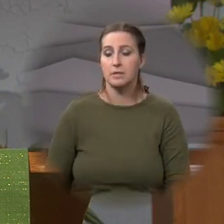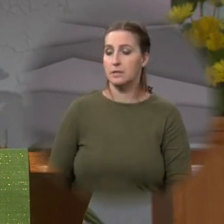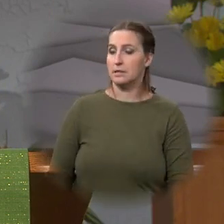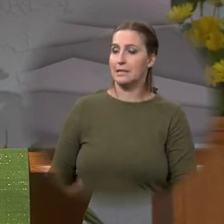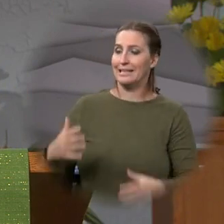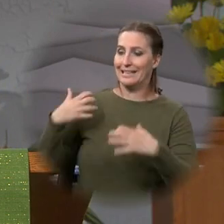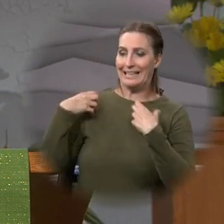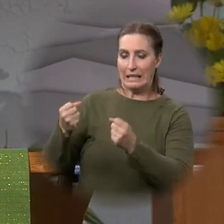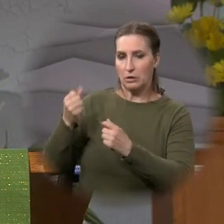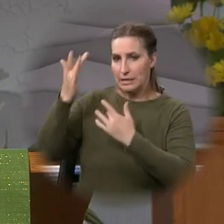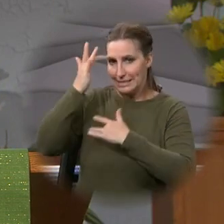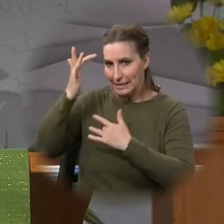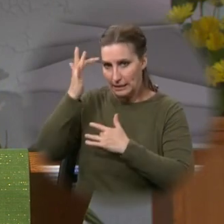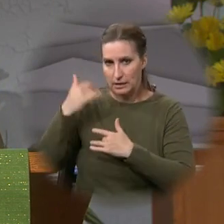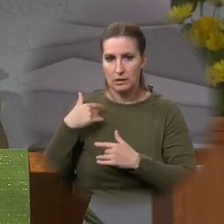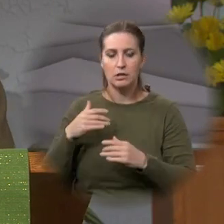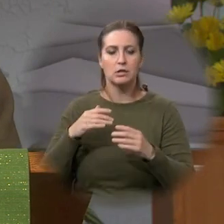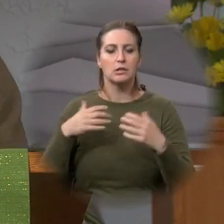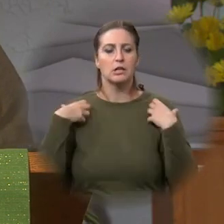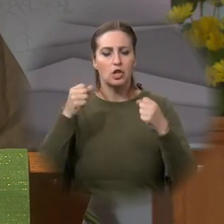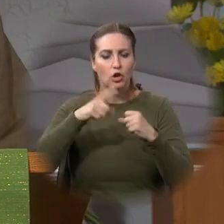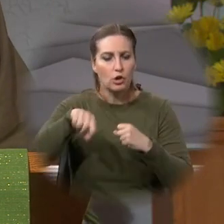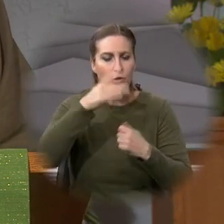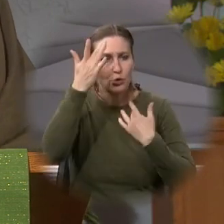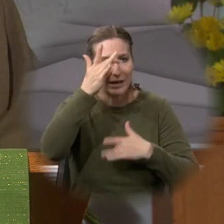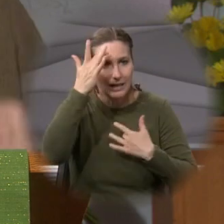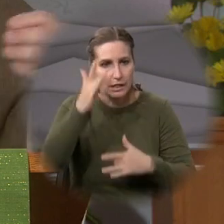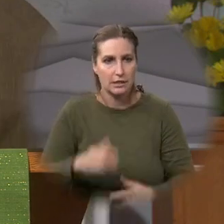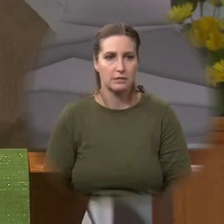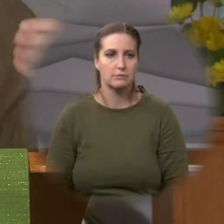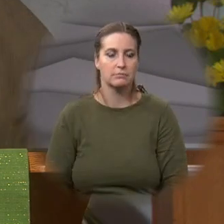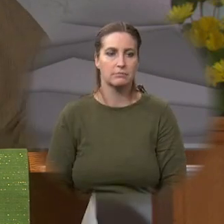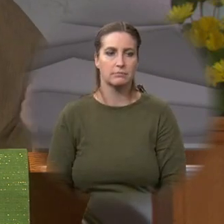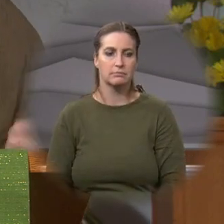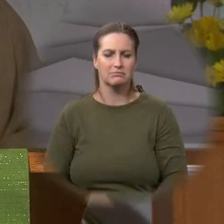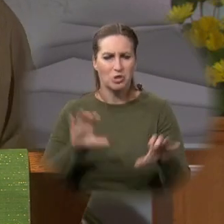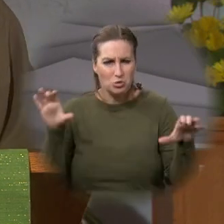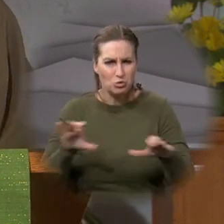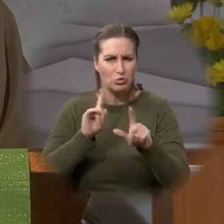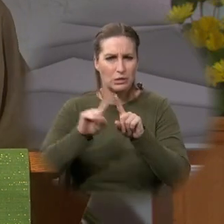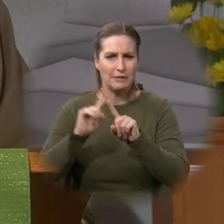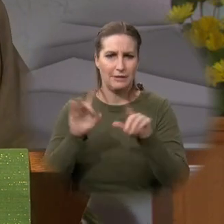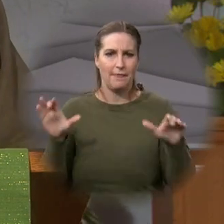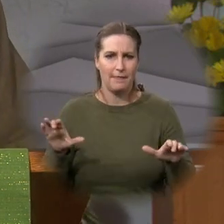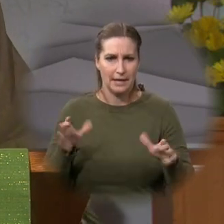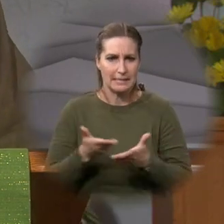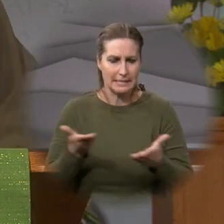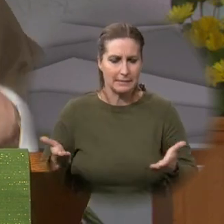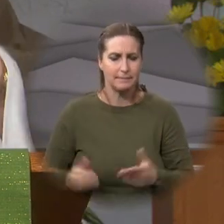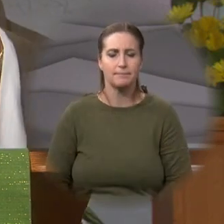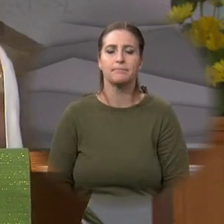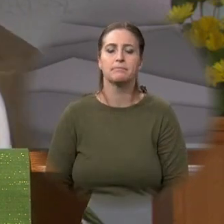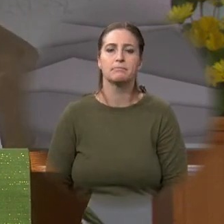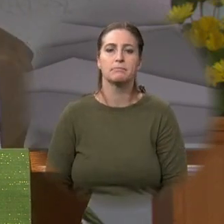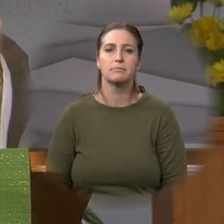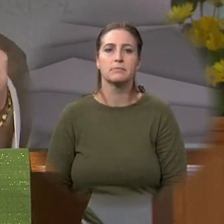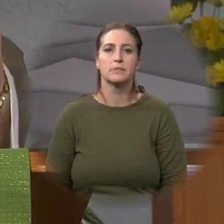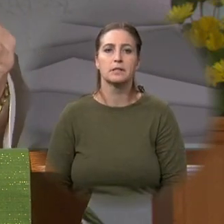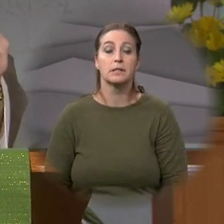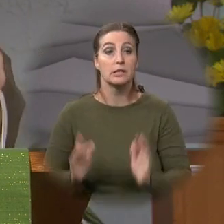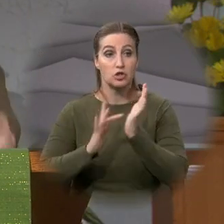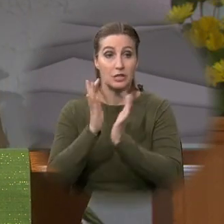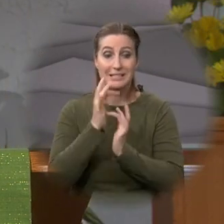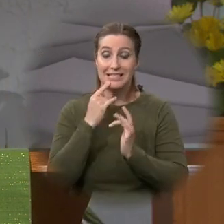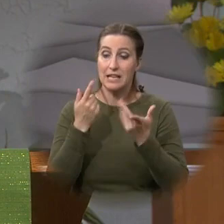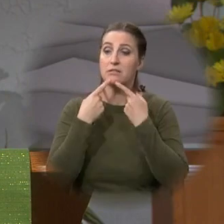Heal the sick, cure those who are ill, do those things. And then he has said, go out